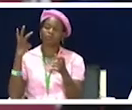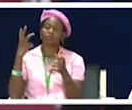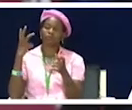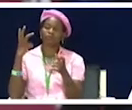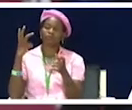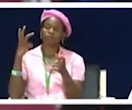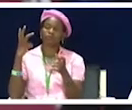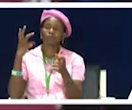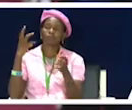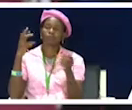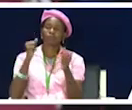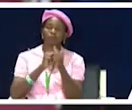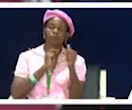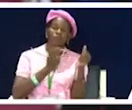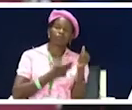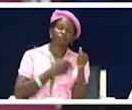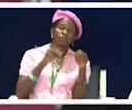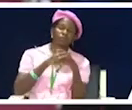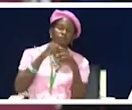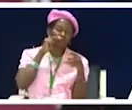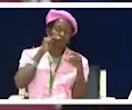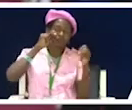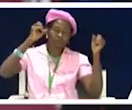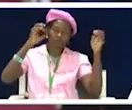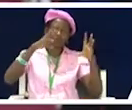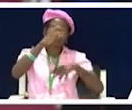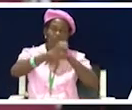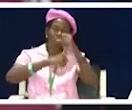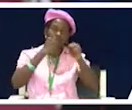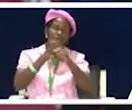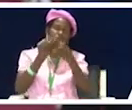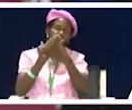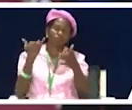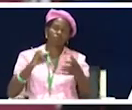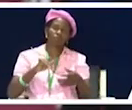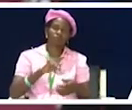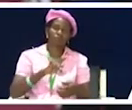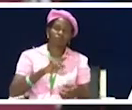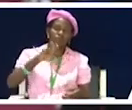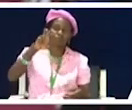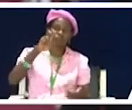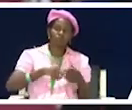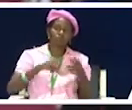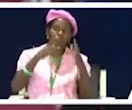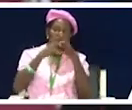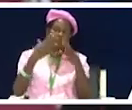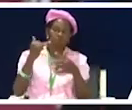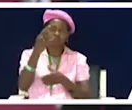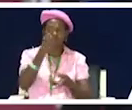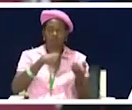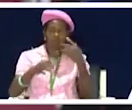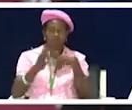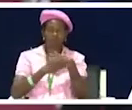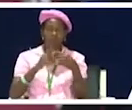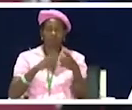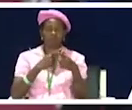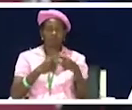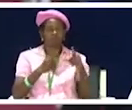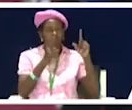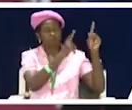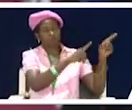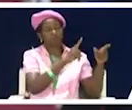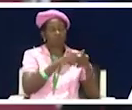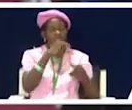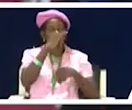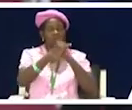with us in Nigeria several years before, then traveled to America and then came back and came to the international